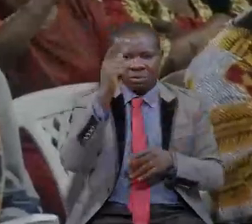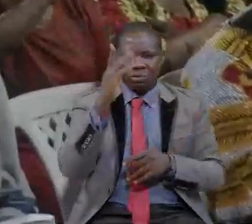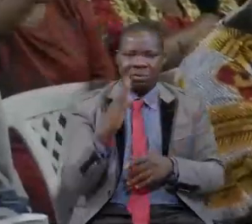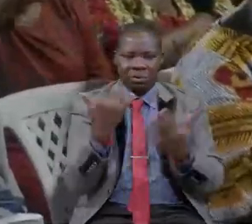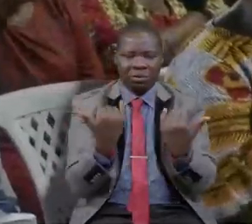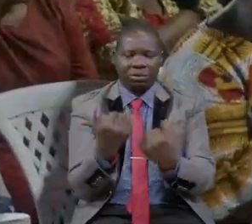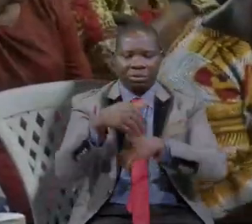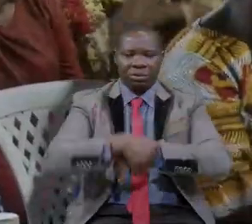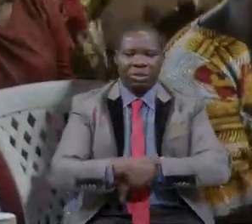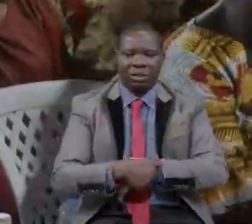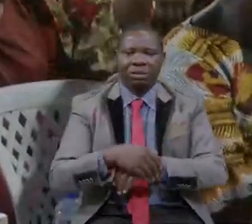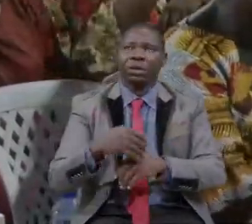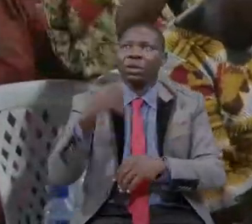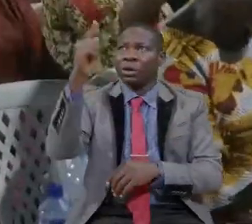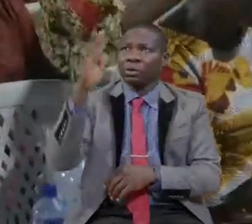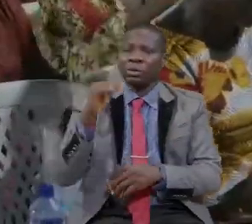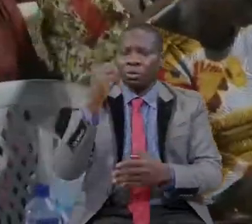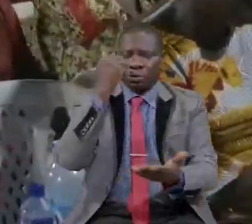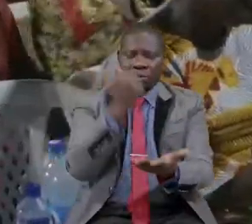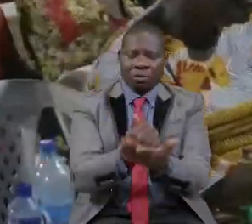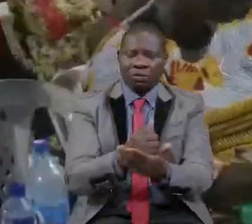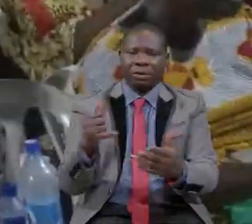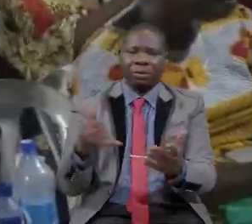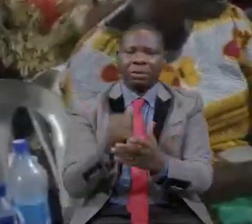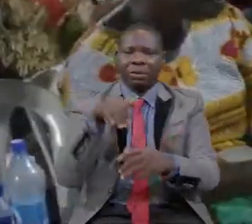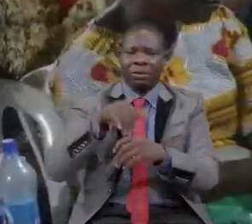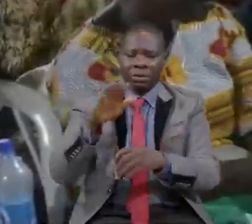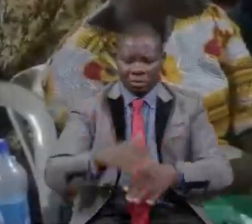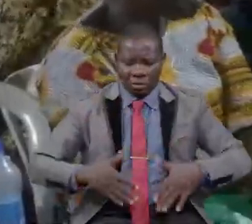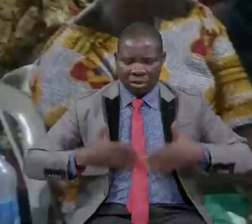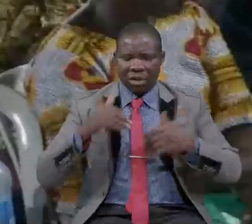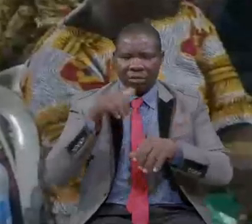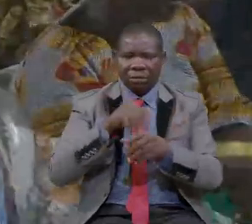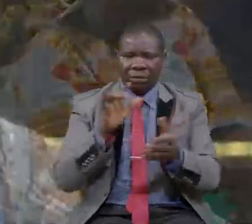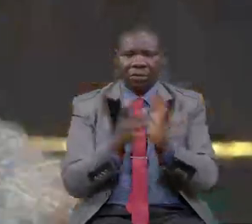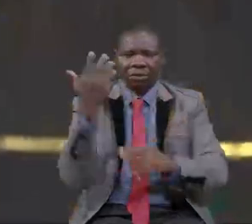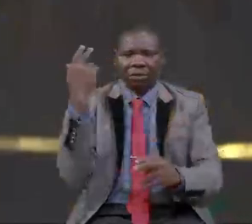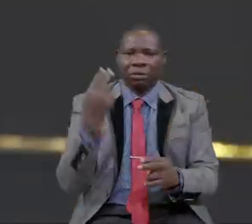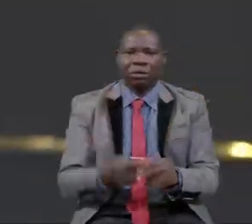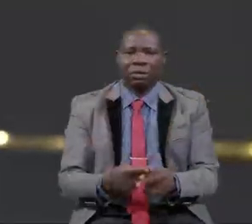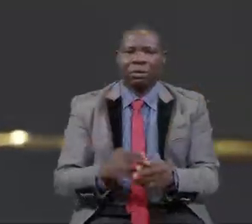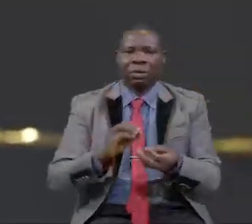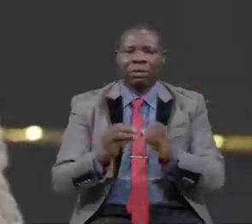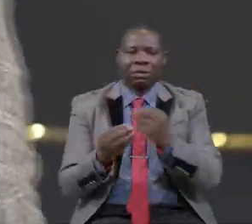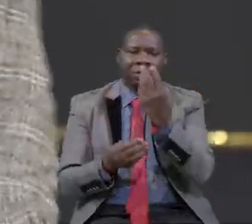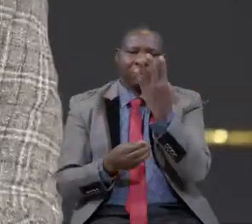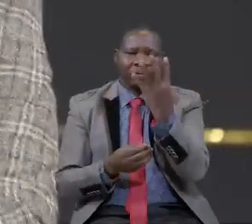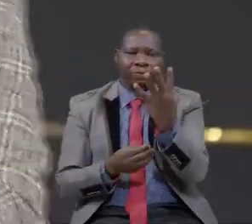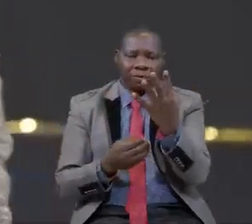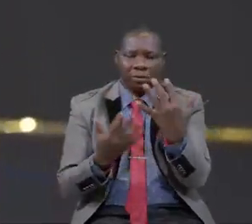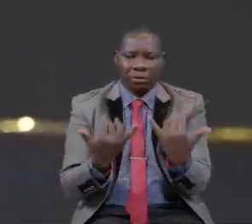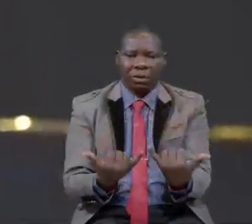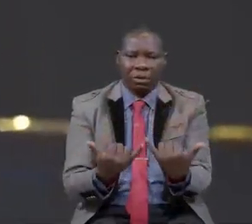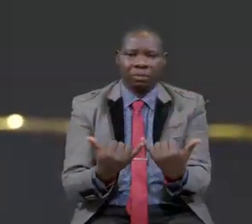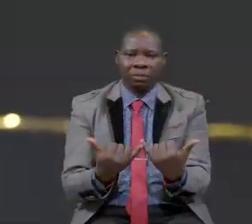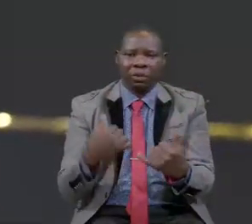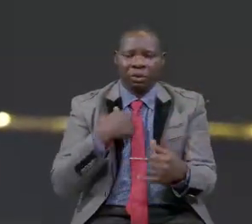God, confirm it in your life in Jesus' name. Number four now, we're looking